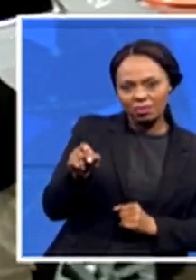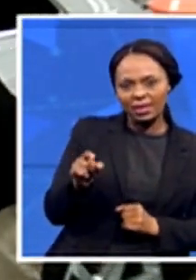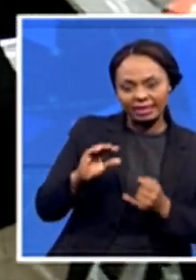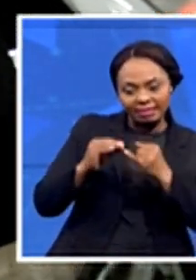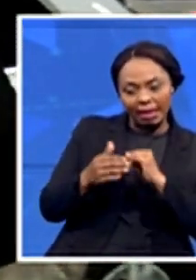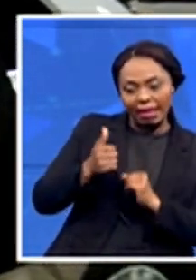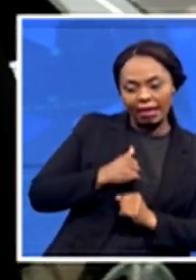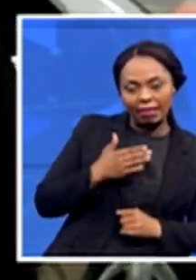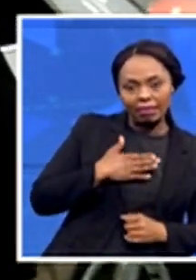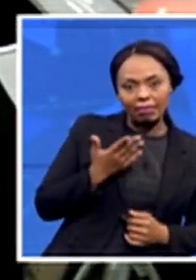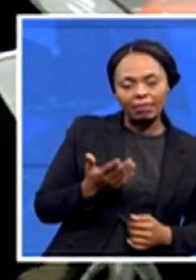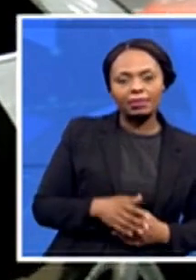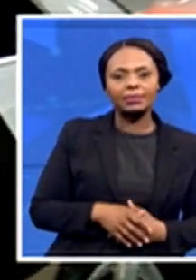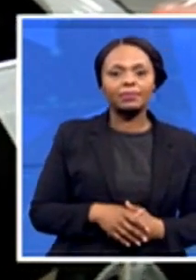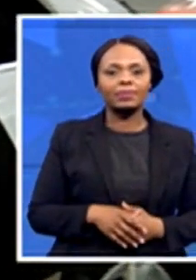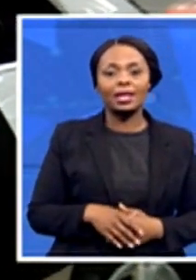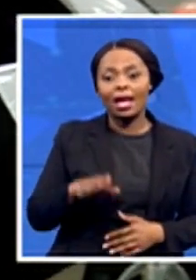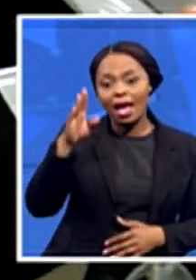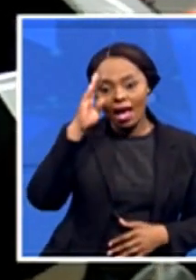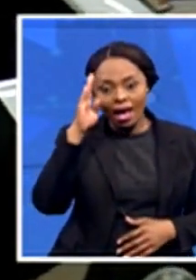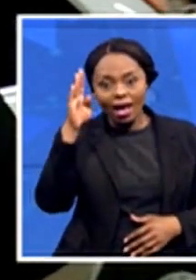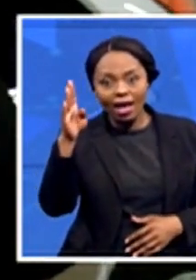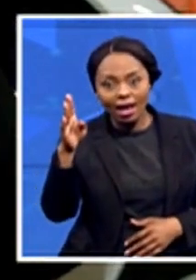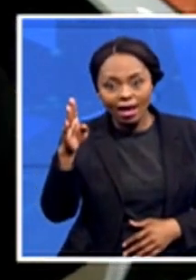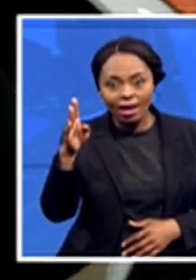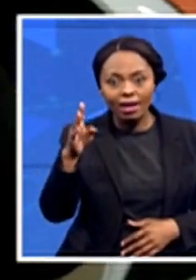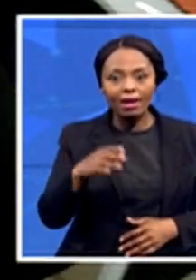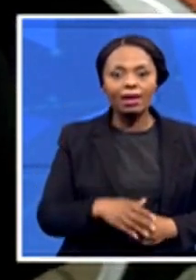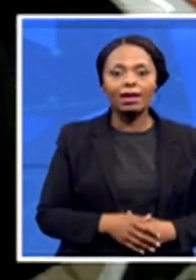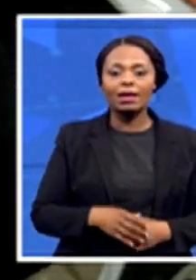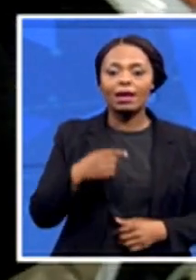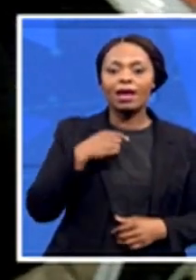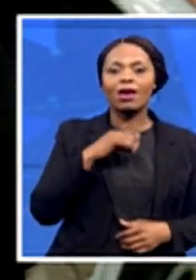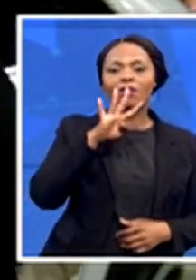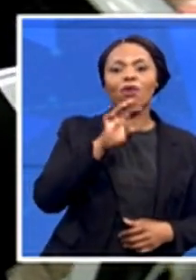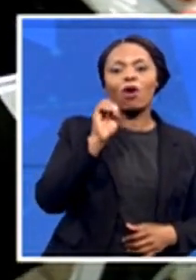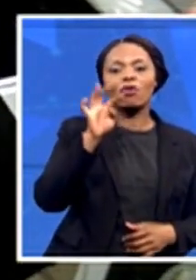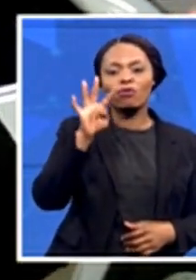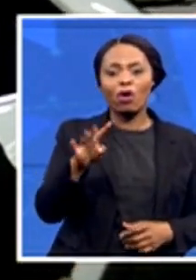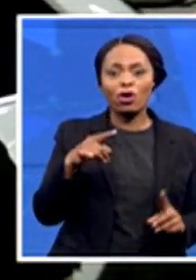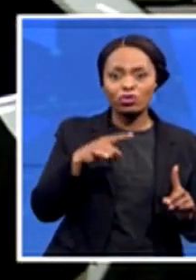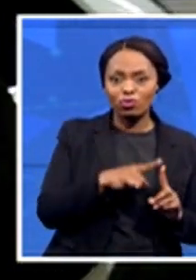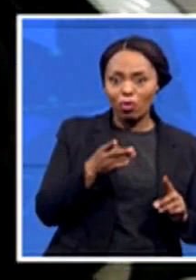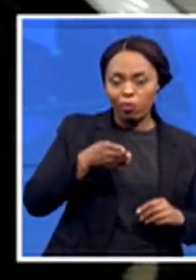Hello, we're live on Channel 404. We are here to vaccinate. How are you feeling?